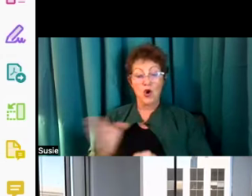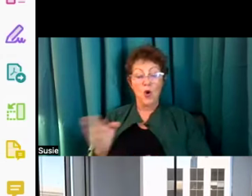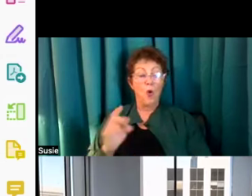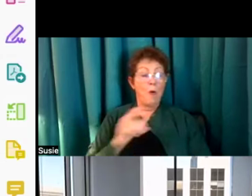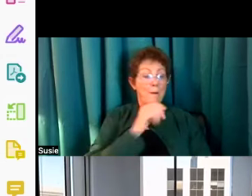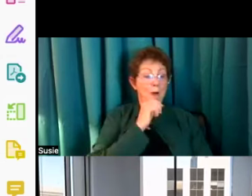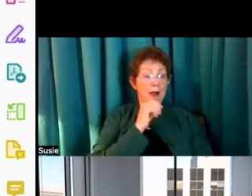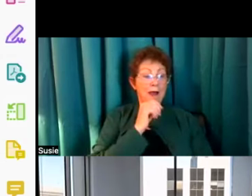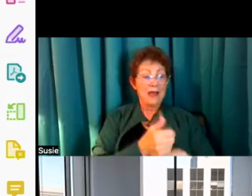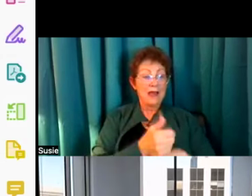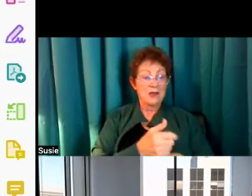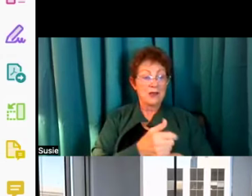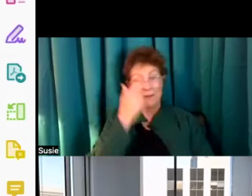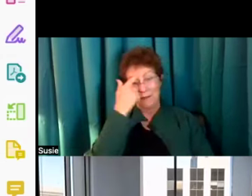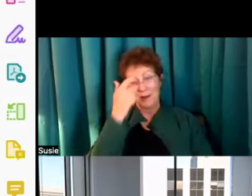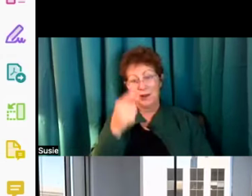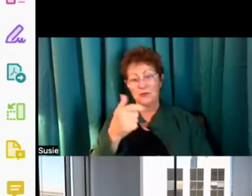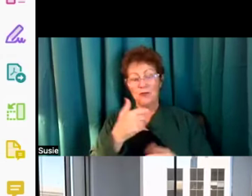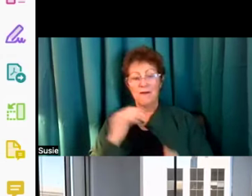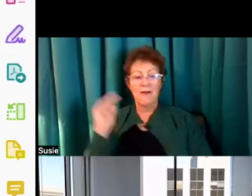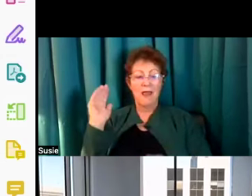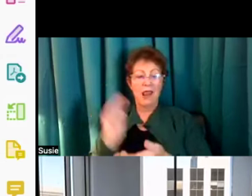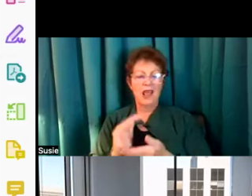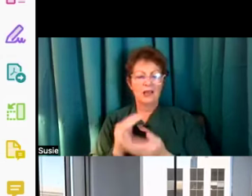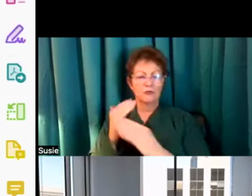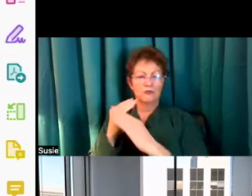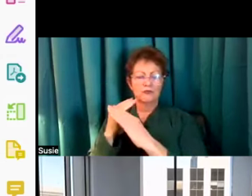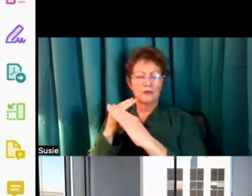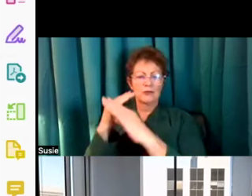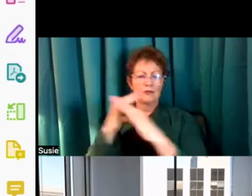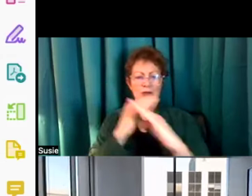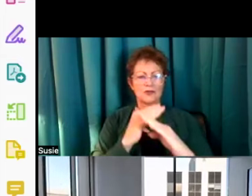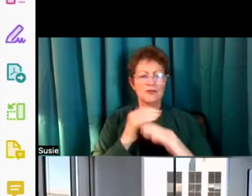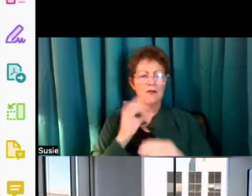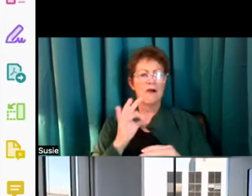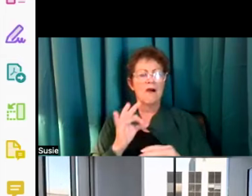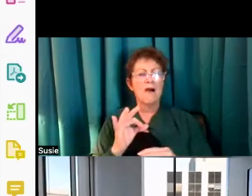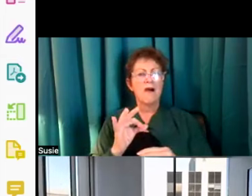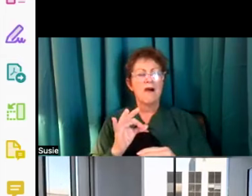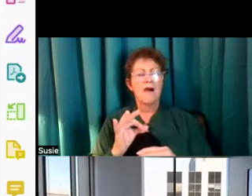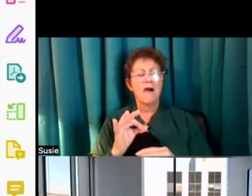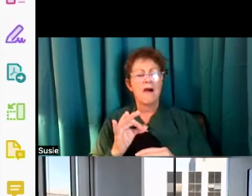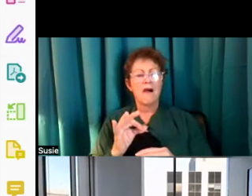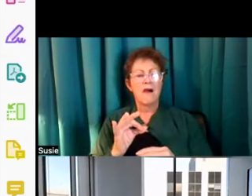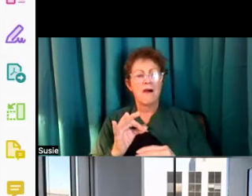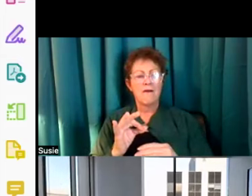if they can, because there are less restrictions on the activities of public charities.